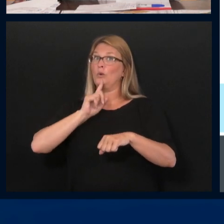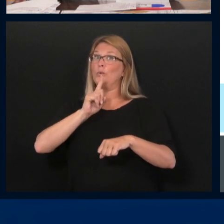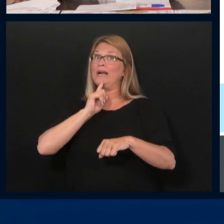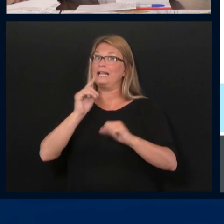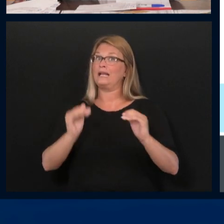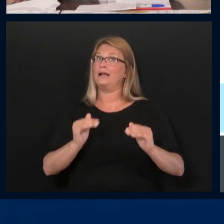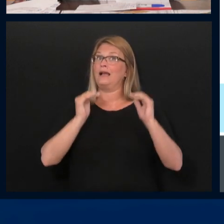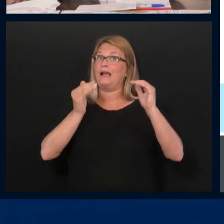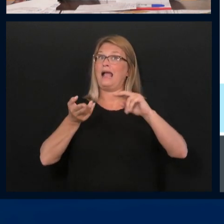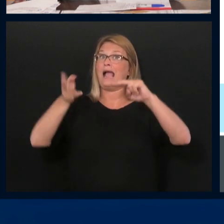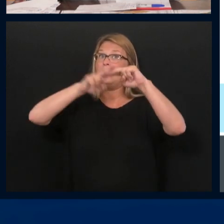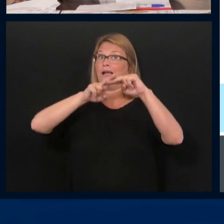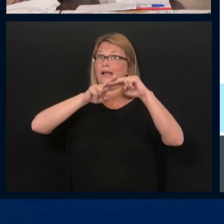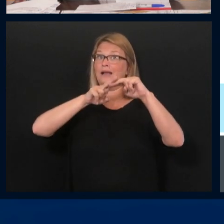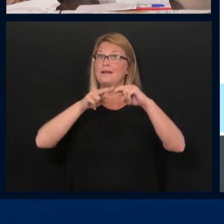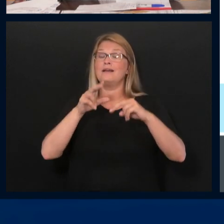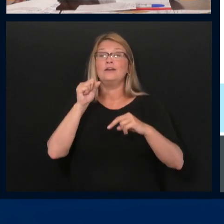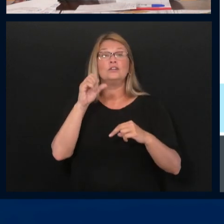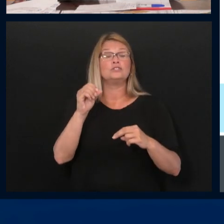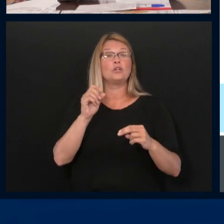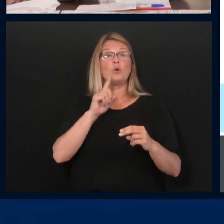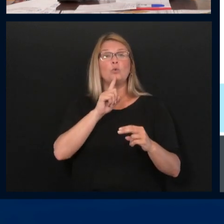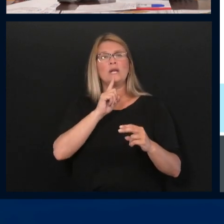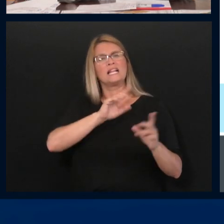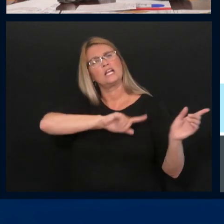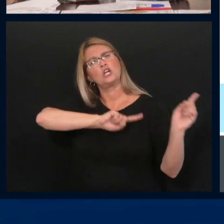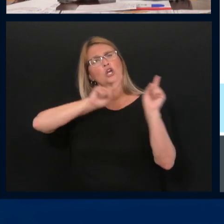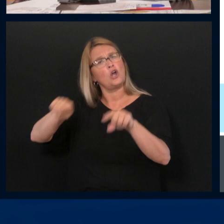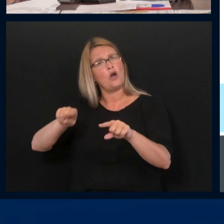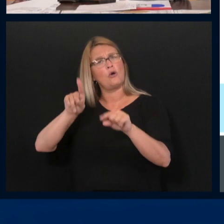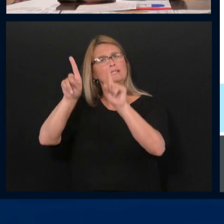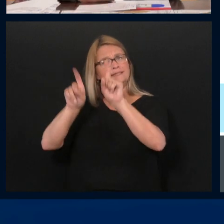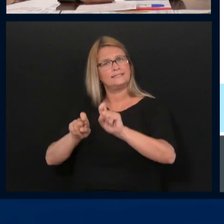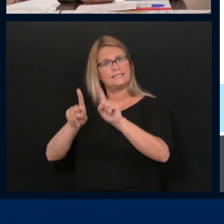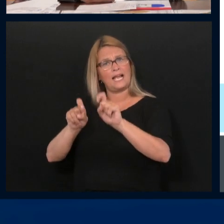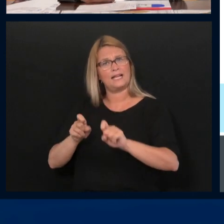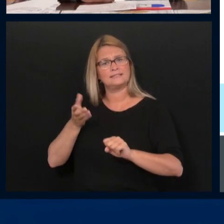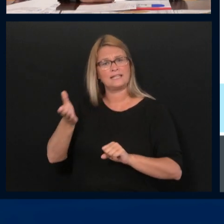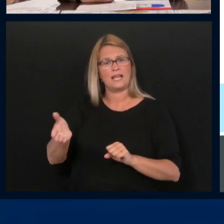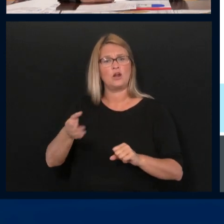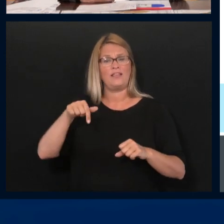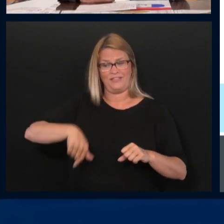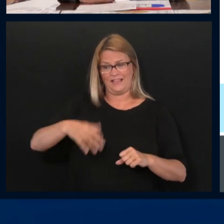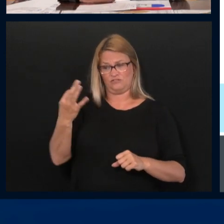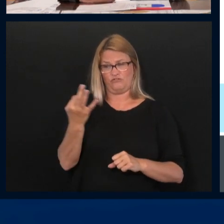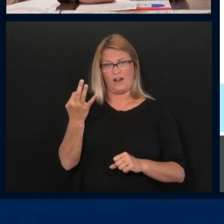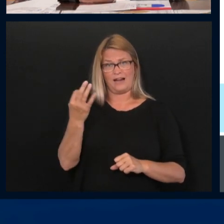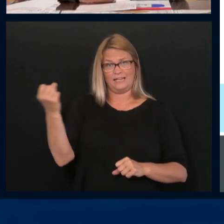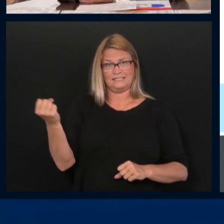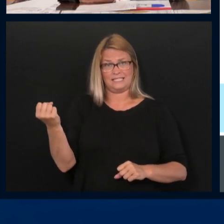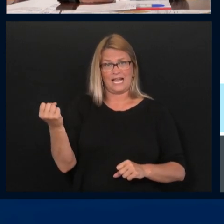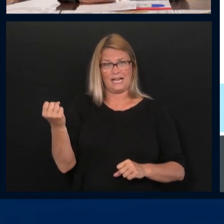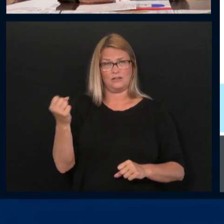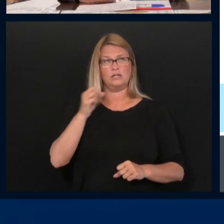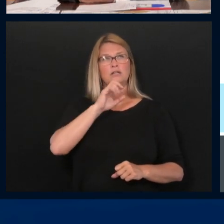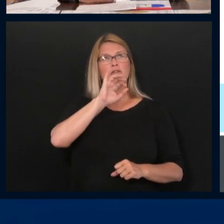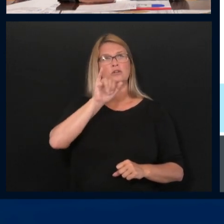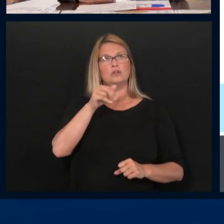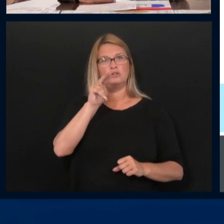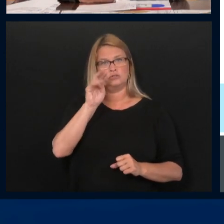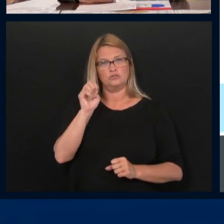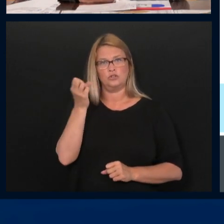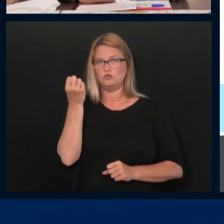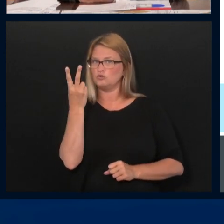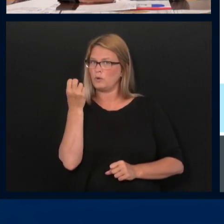have an issue there. Come out and be tested. We'll be on this Friday and Saturday, June the 12th